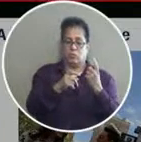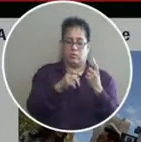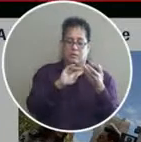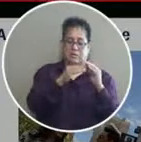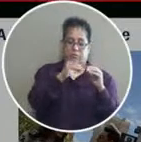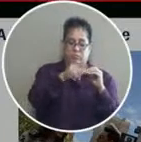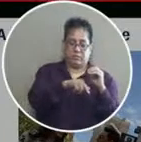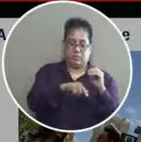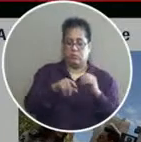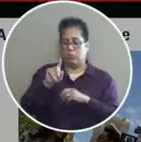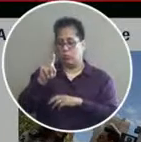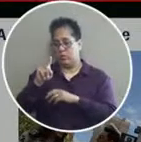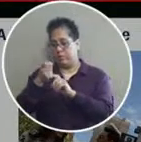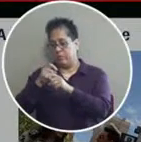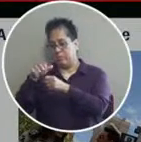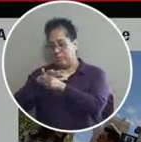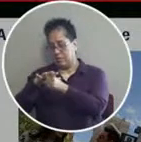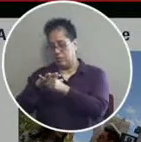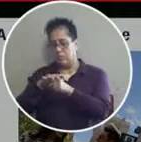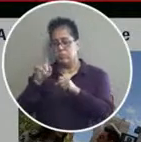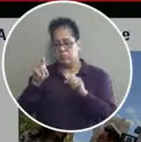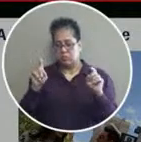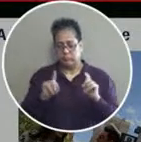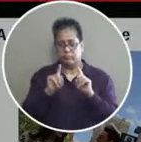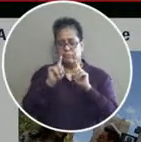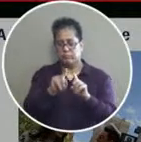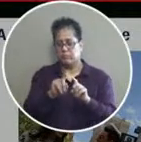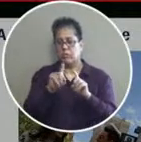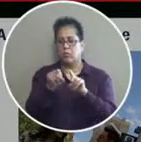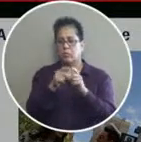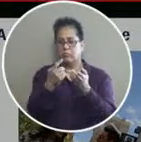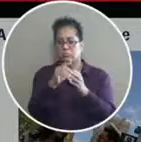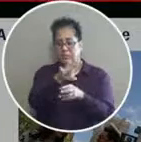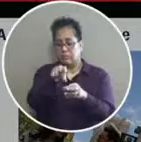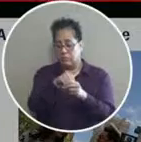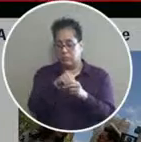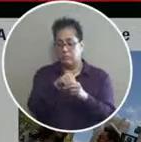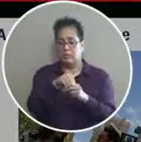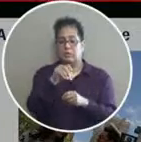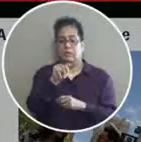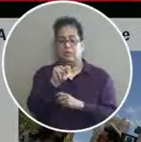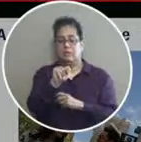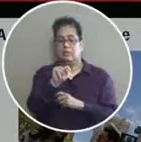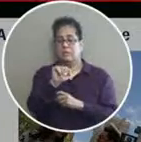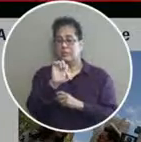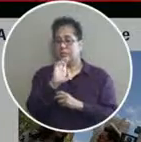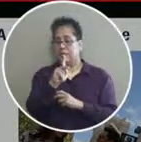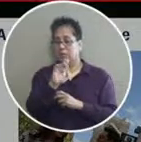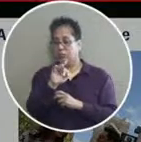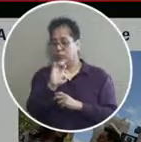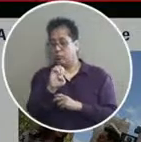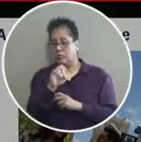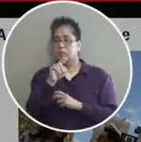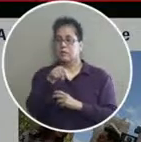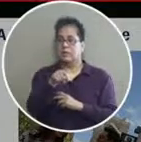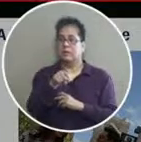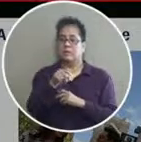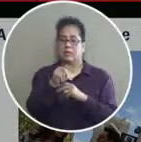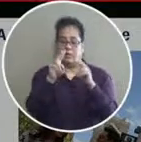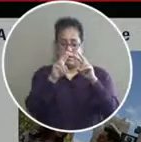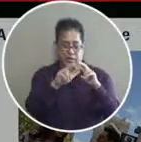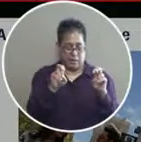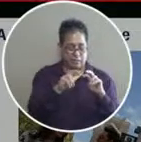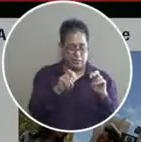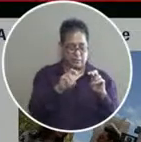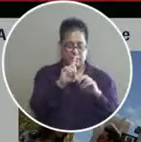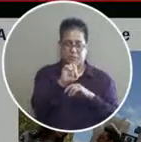and one from El Paso County, would also participate. It should be clear that this task force is intended to, again, analyze